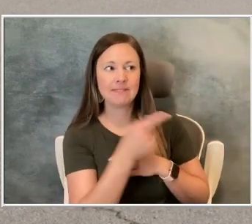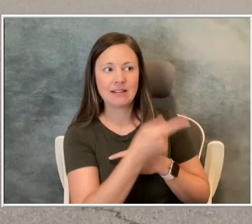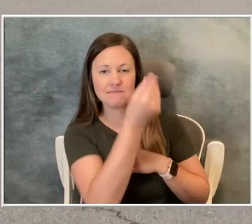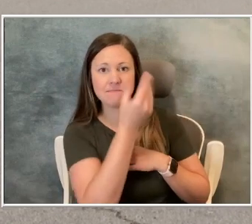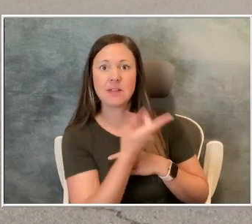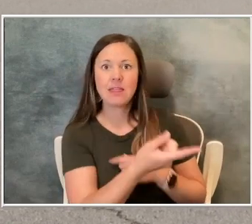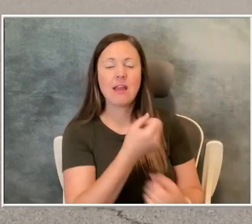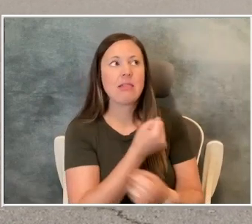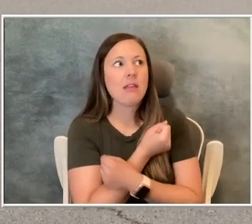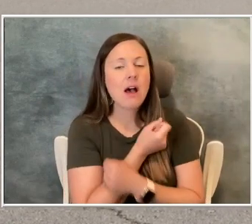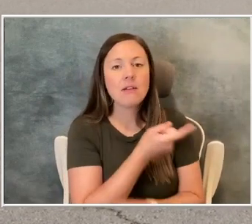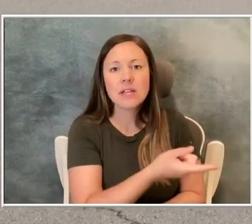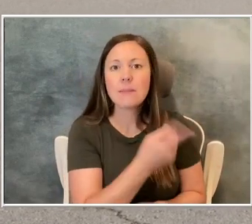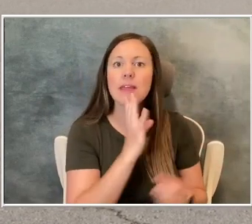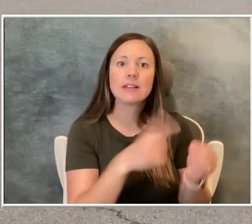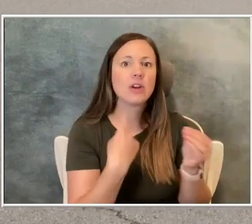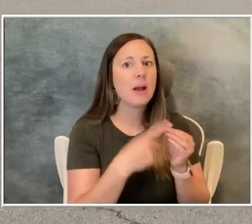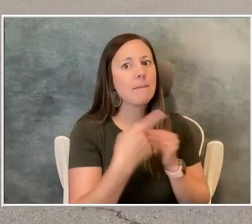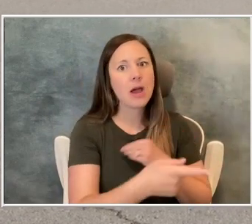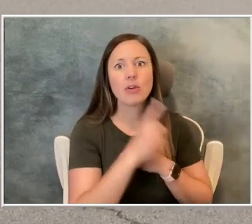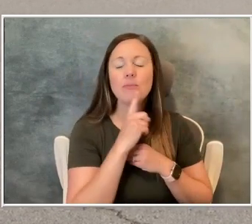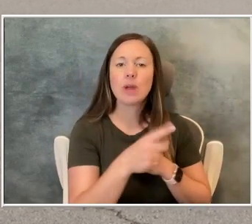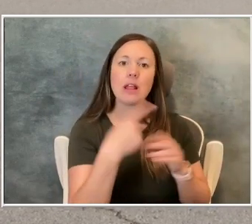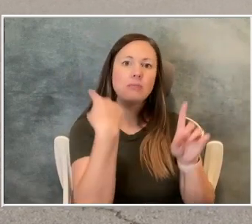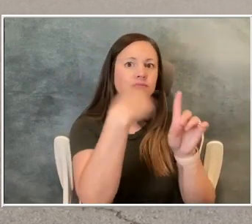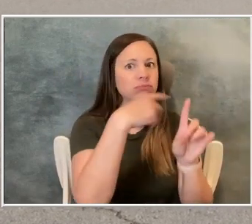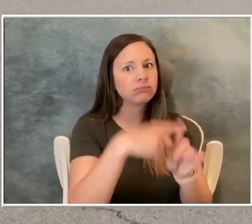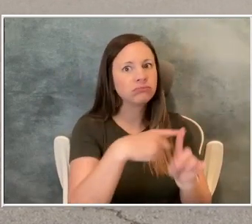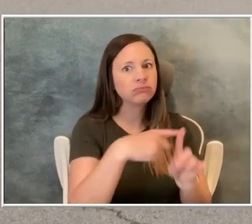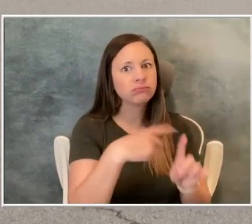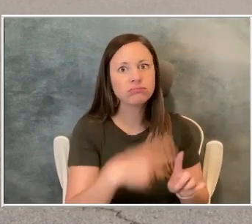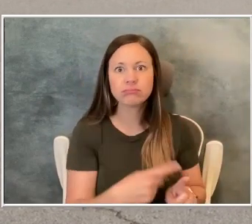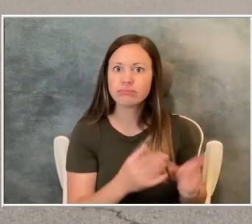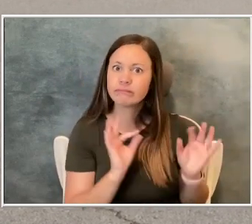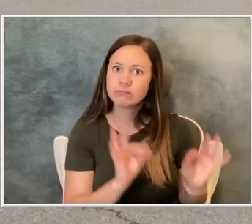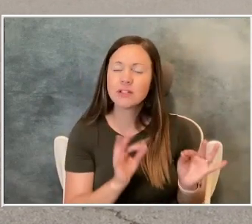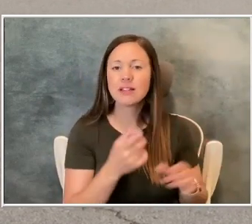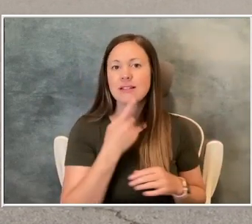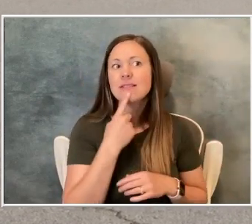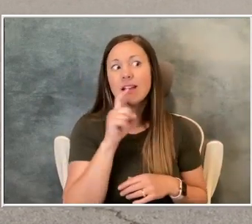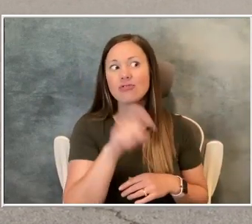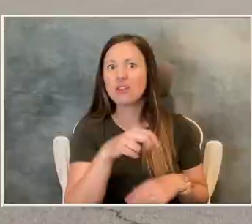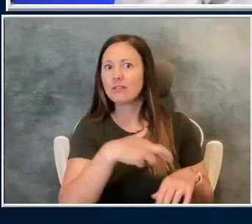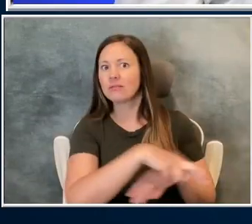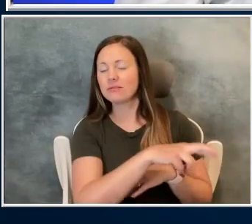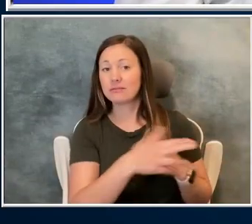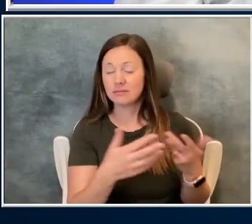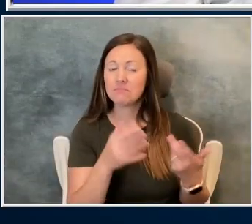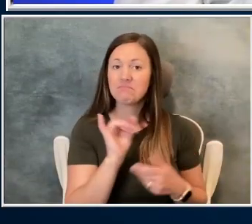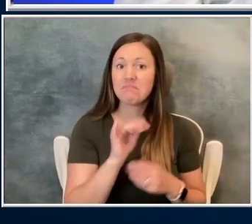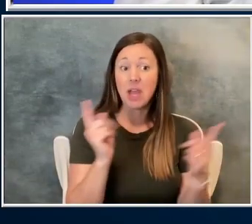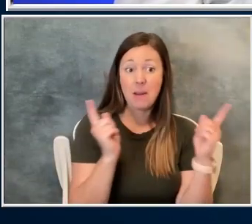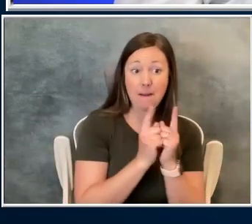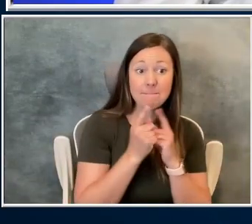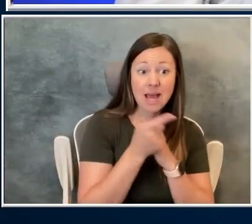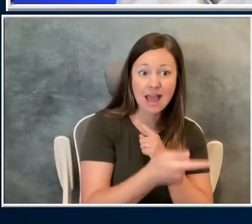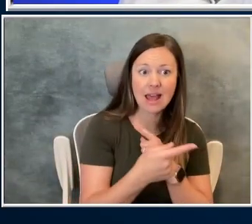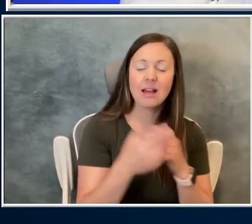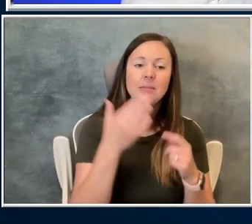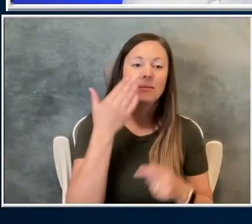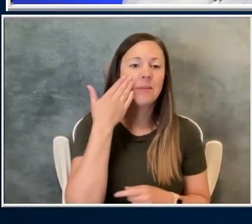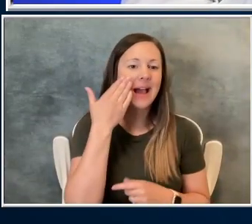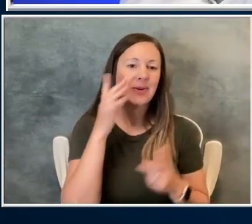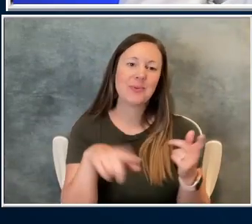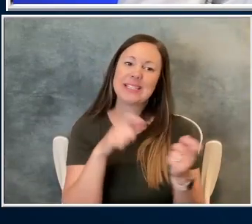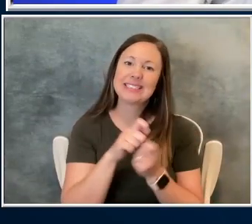loved him. They talked about him very highly and pointed me in his direction. And as soon as I met him, I knew exactly what they were talking